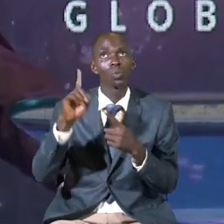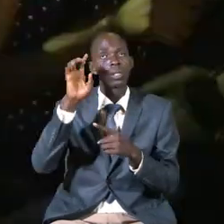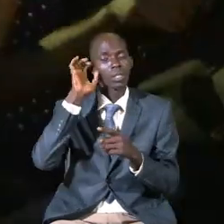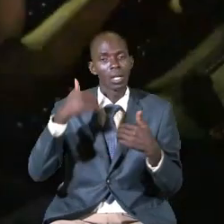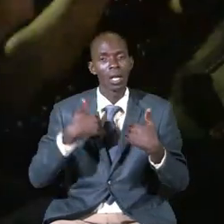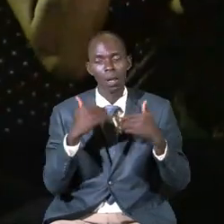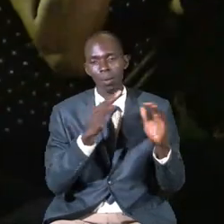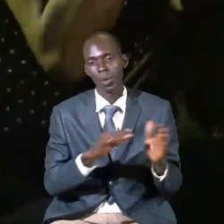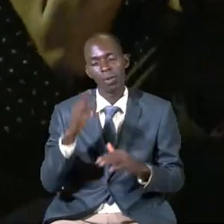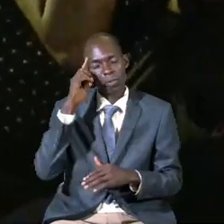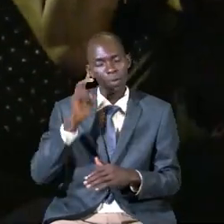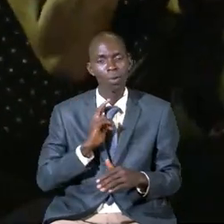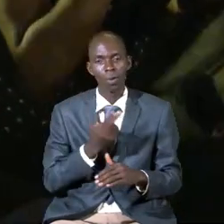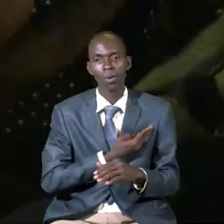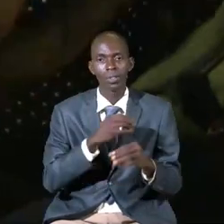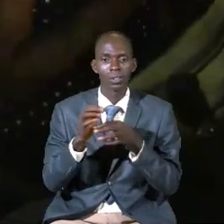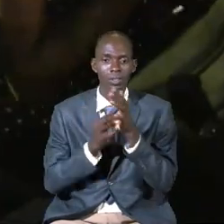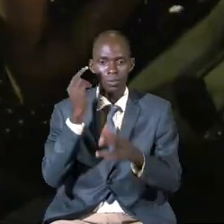jesus name